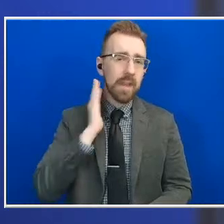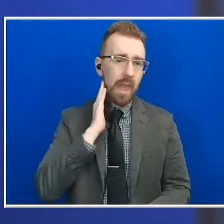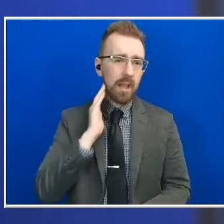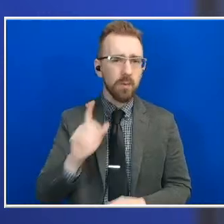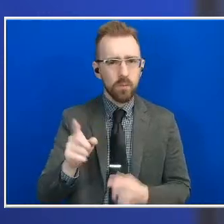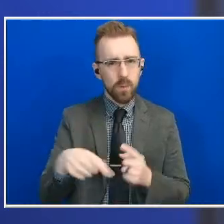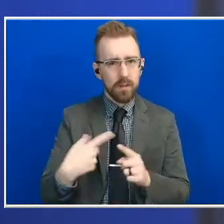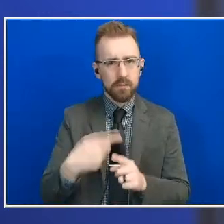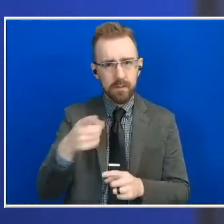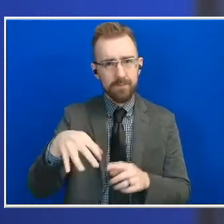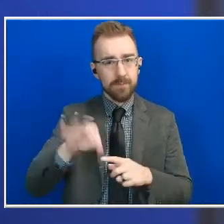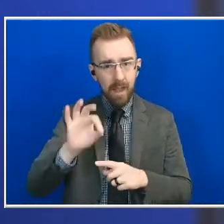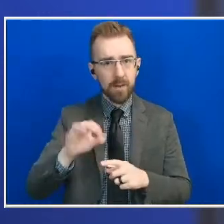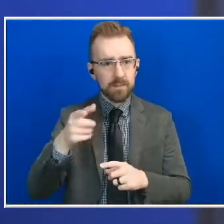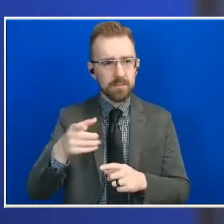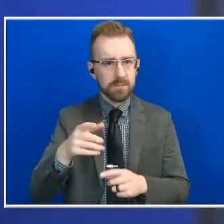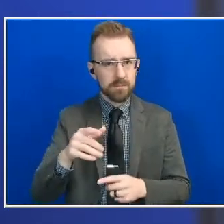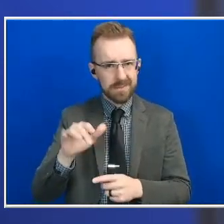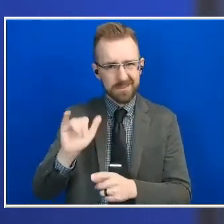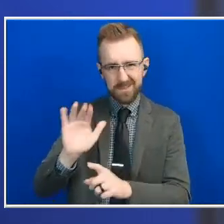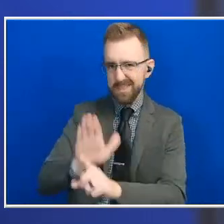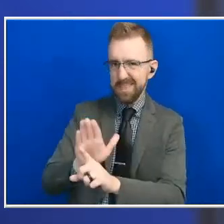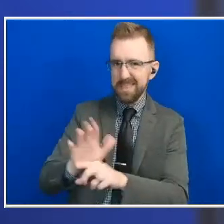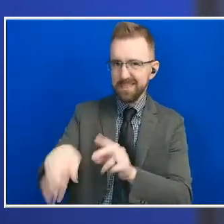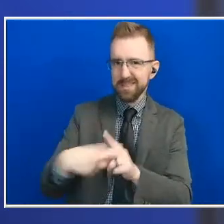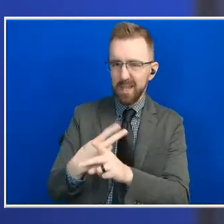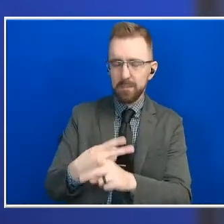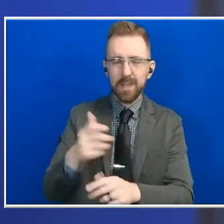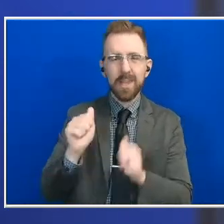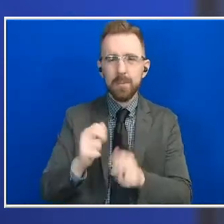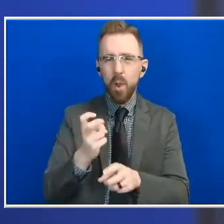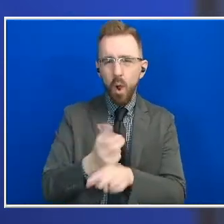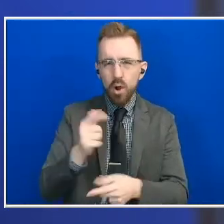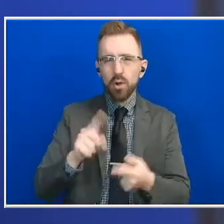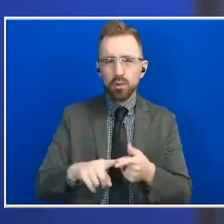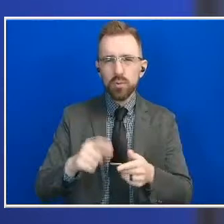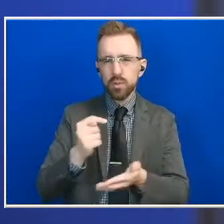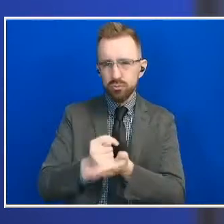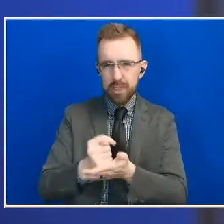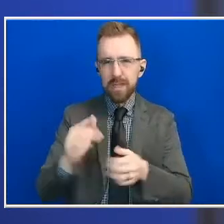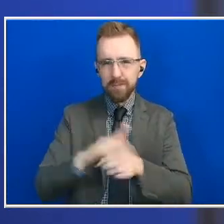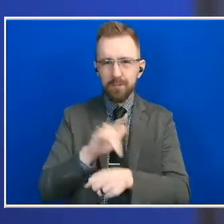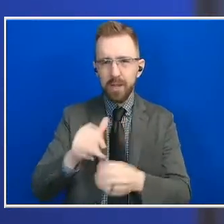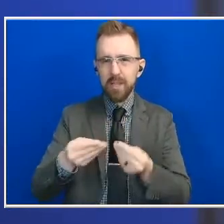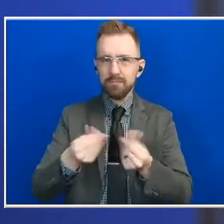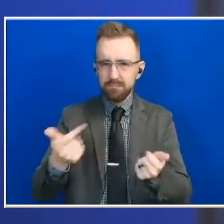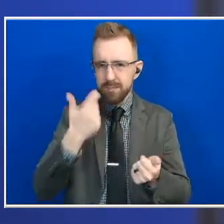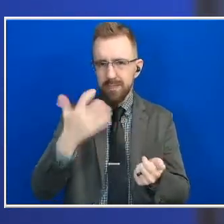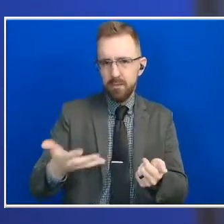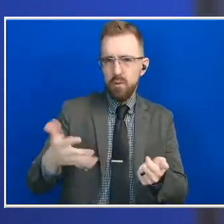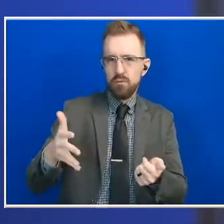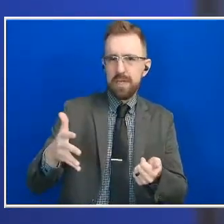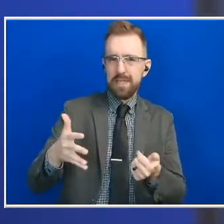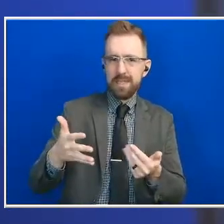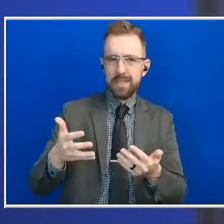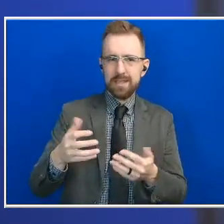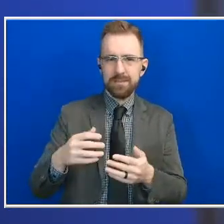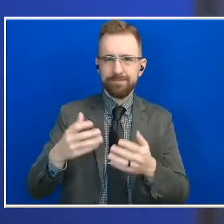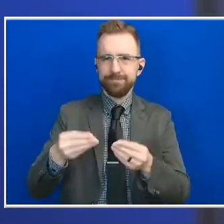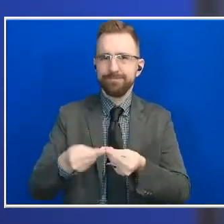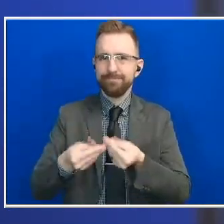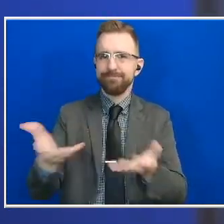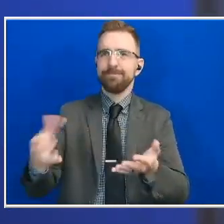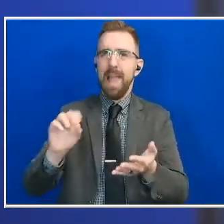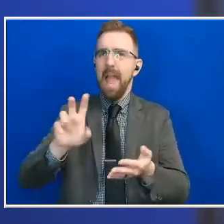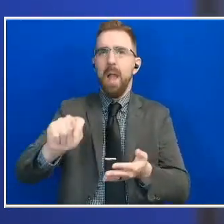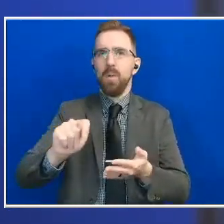which is where Kyle's was, those can be a little bit harder to treat and fully cure just because it's already kind of, the cat's out of the bag, so to speak. It's already spread to these lymph